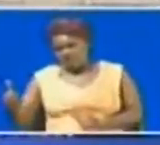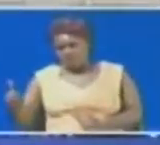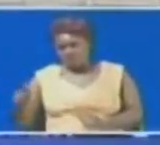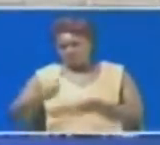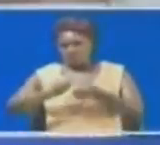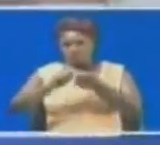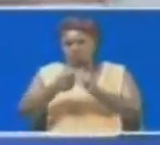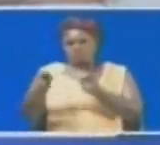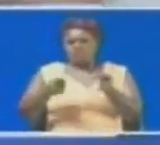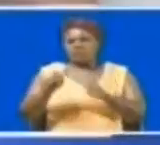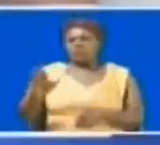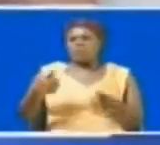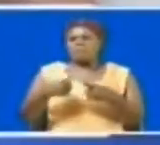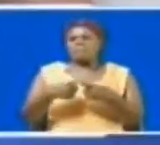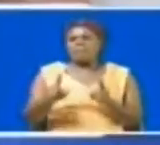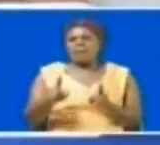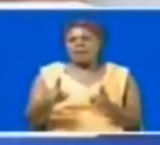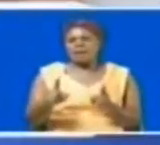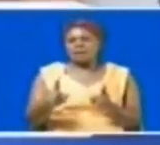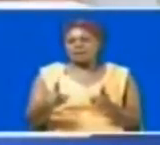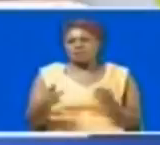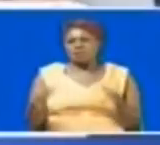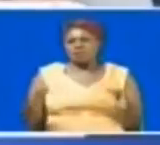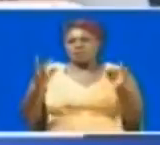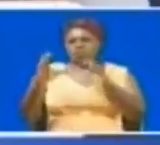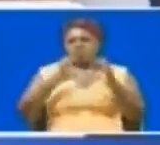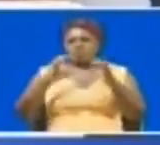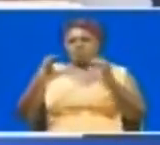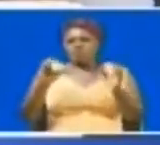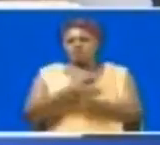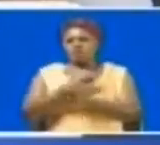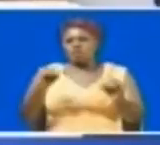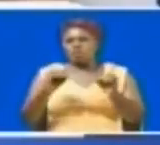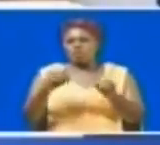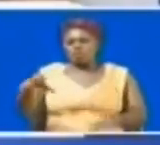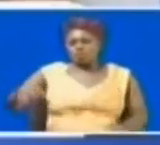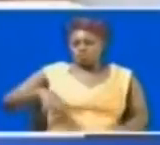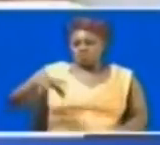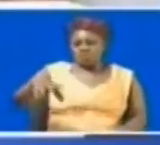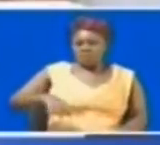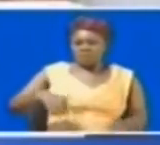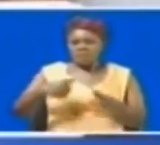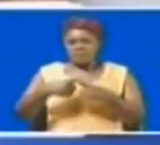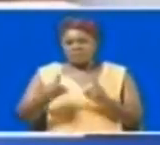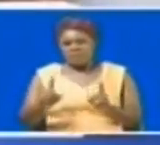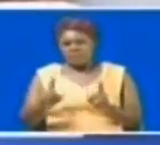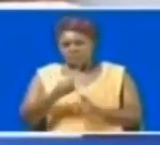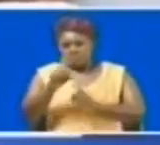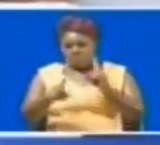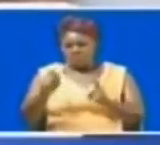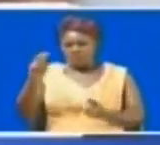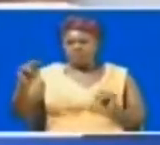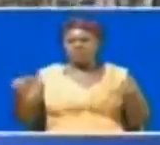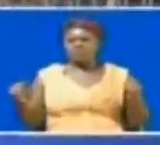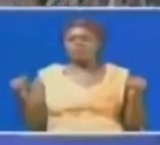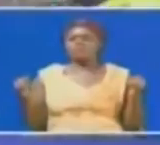in his administration, but did not send any official communication on the Chandarana saga despite inquiries from KTN